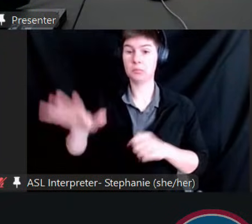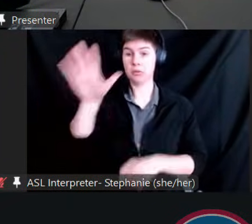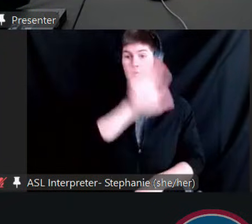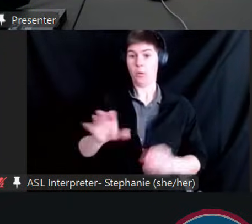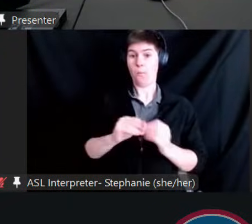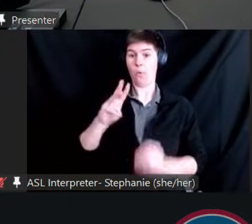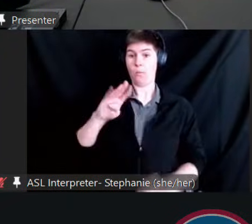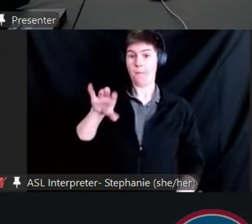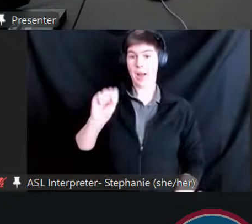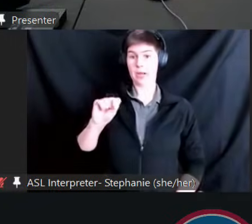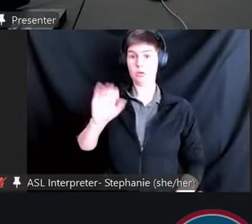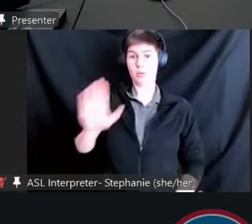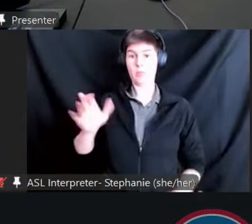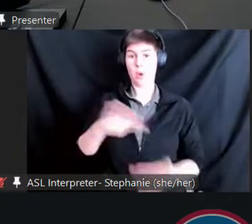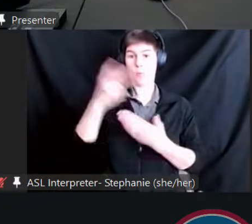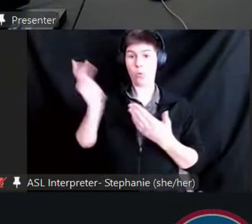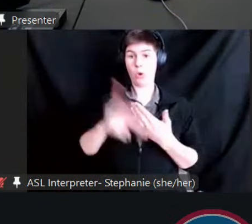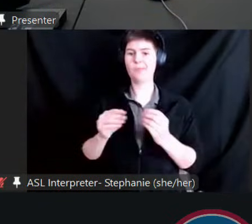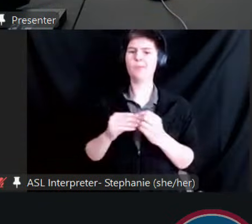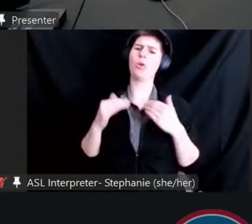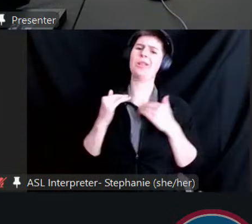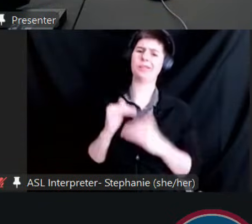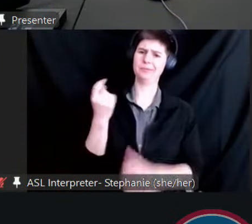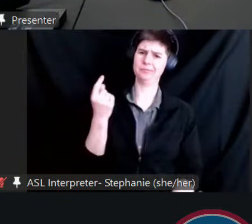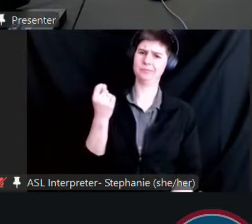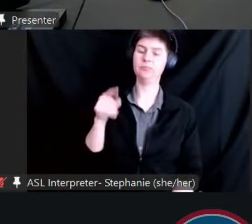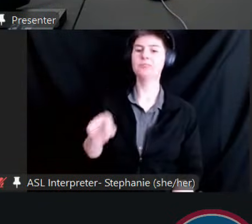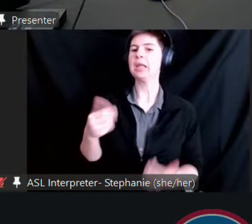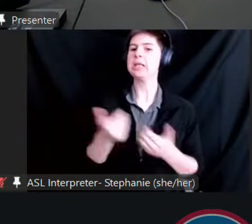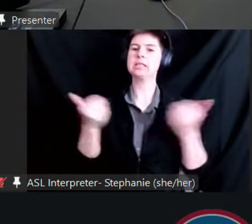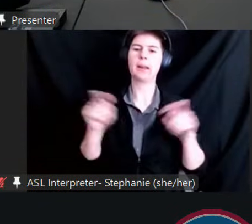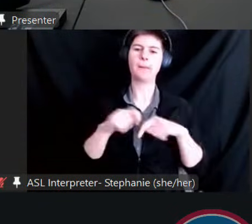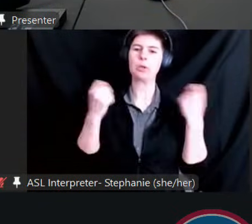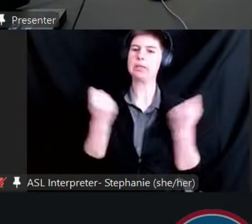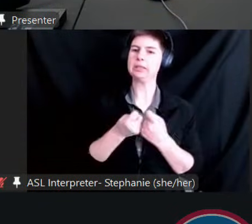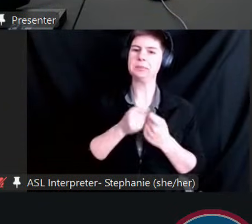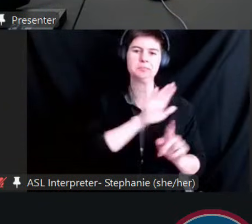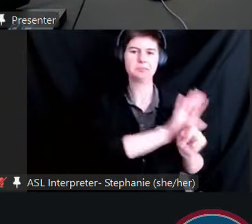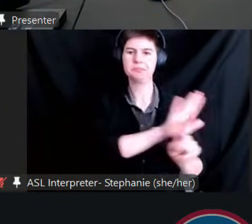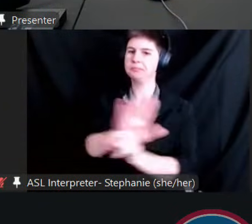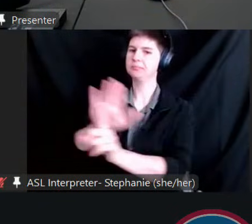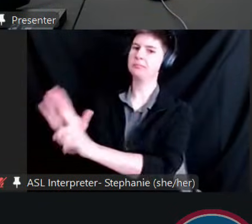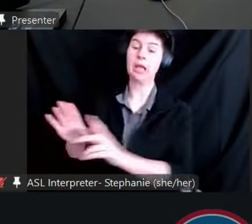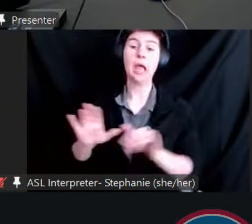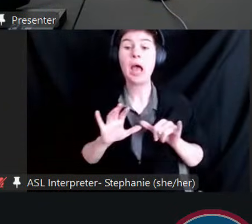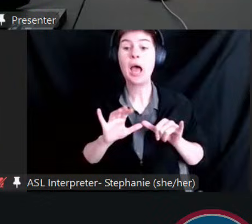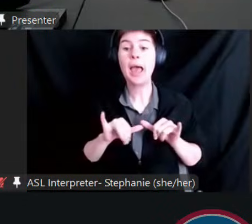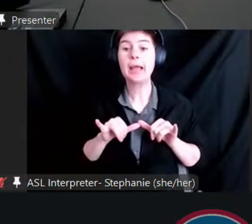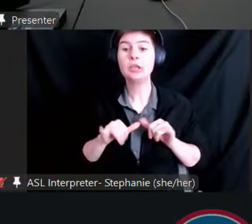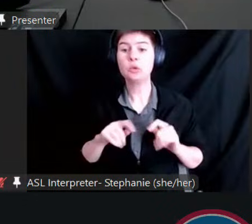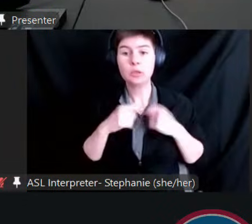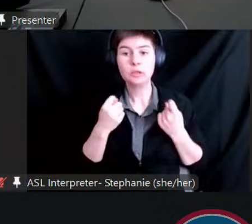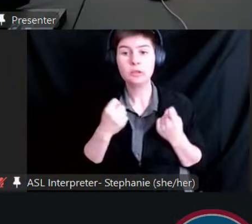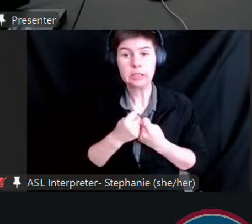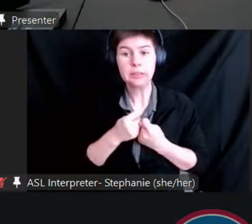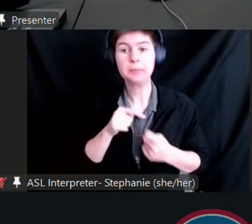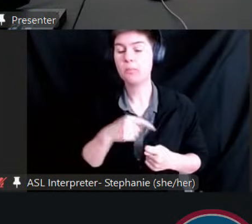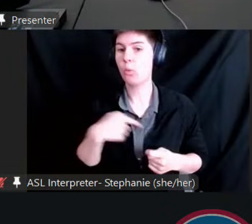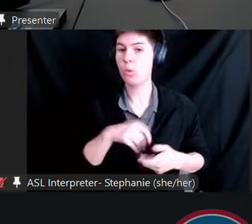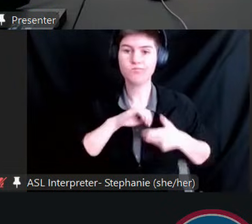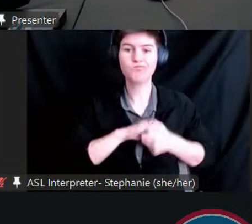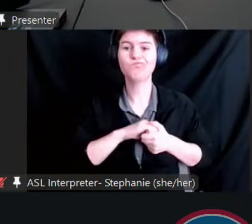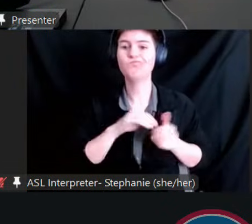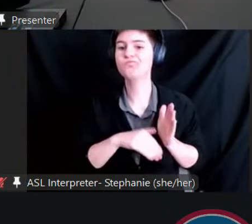the scope of the projects are more limited. And that's a separate team as well in the engineering department that we work with regularly. We're